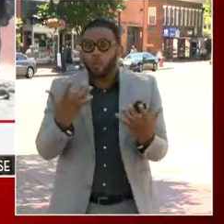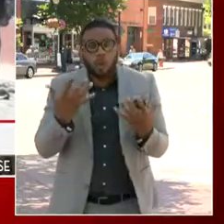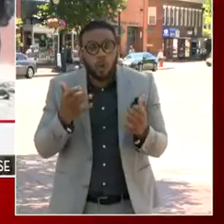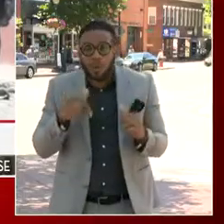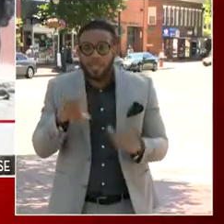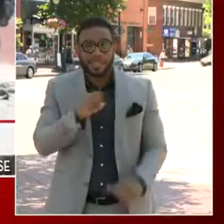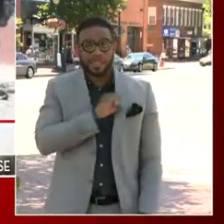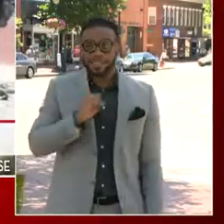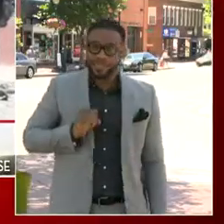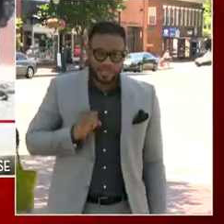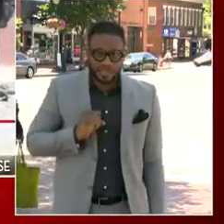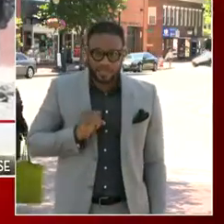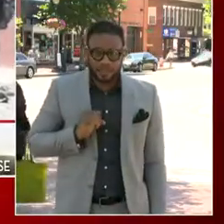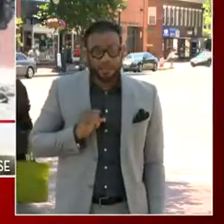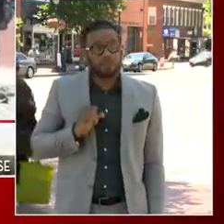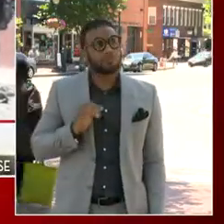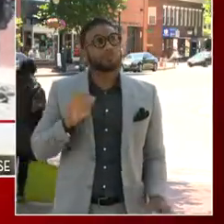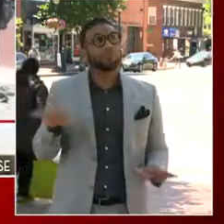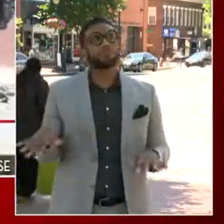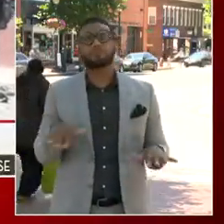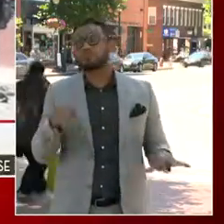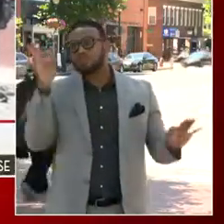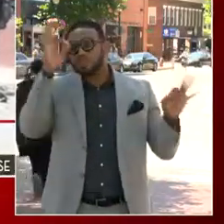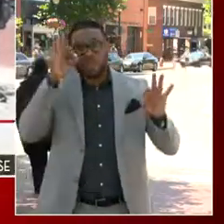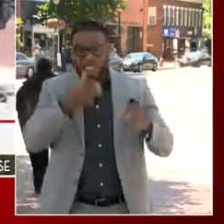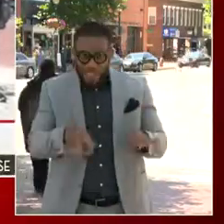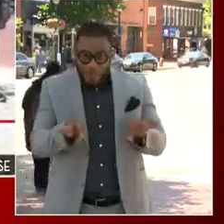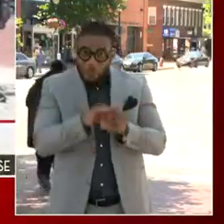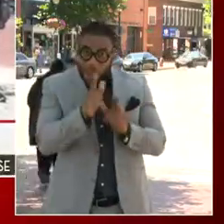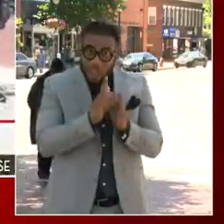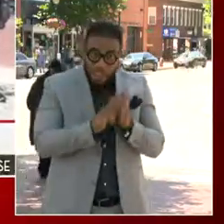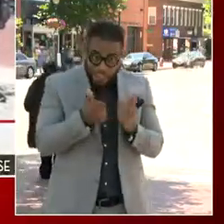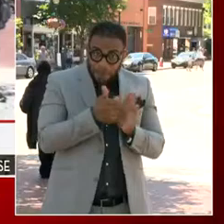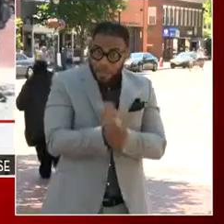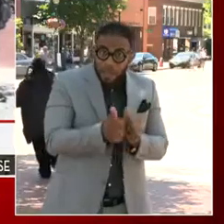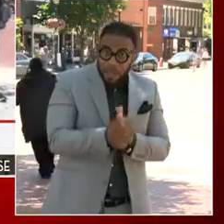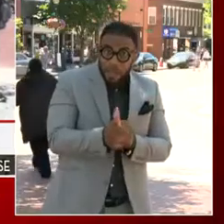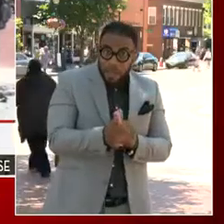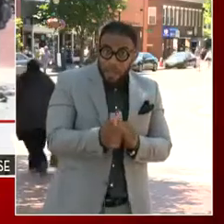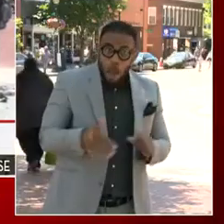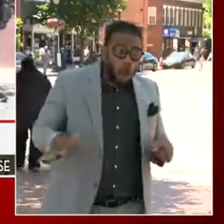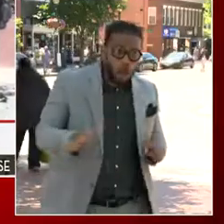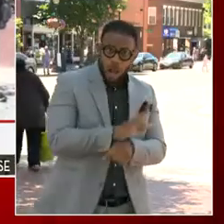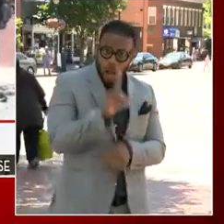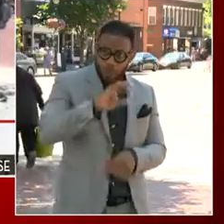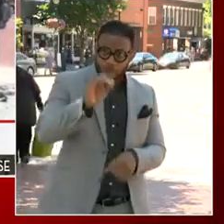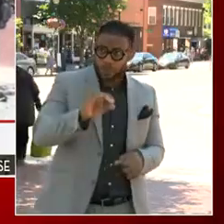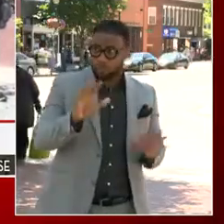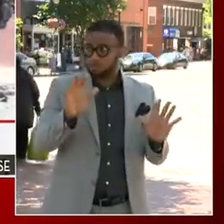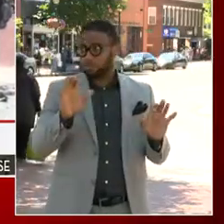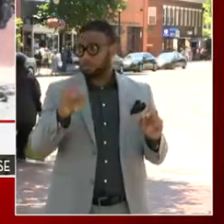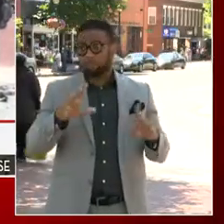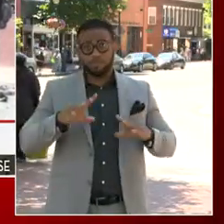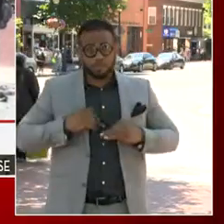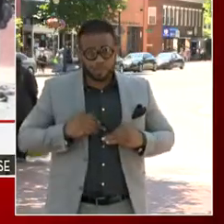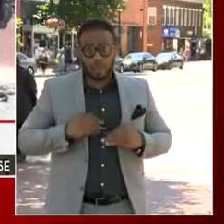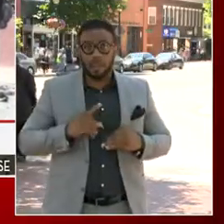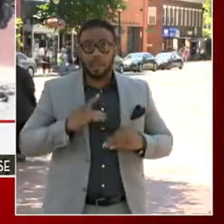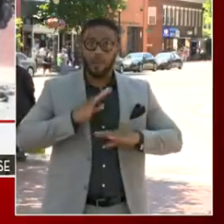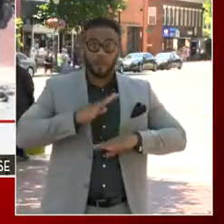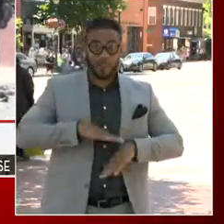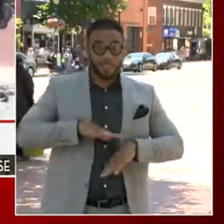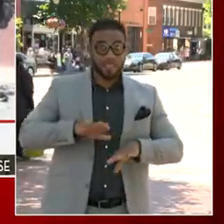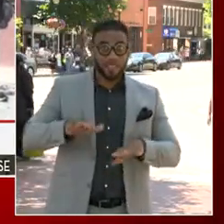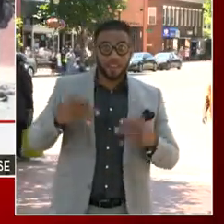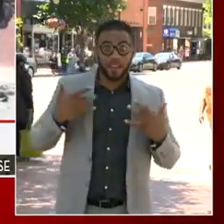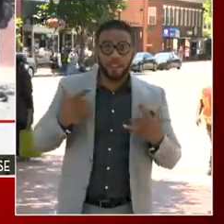the Senate to think that an important act that they passed unanimously, apparently, relieves